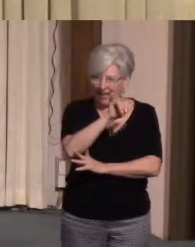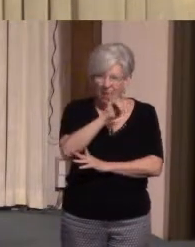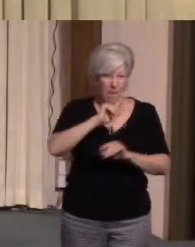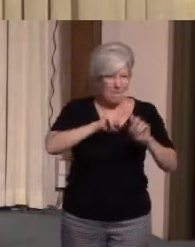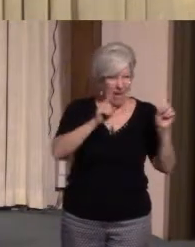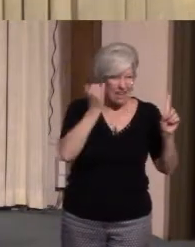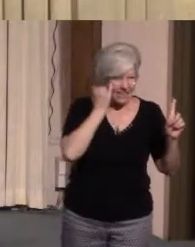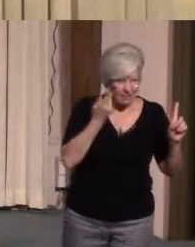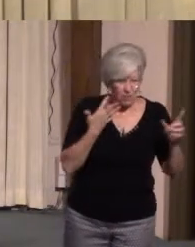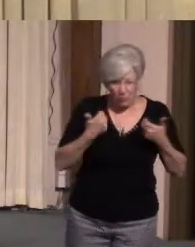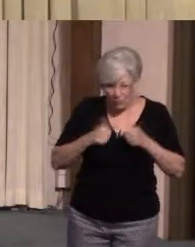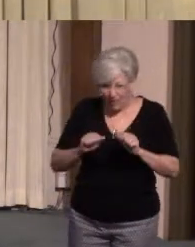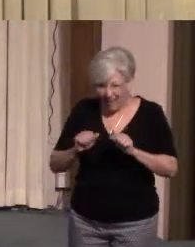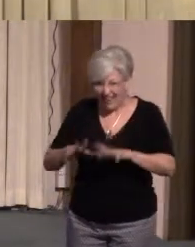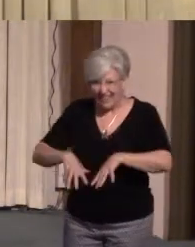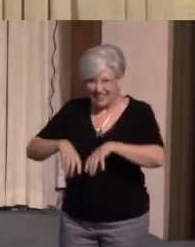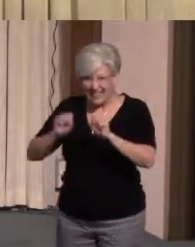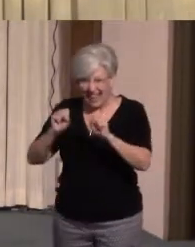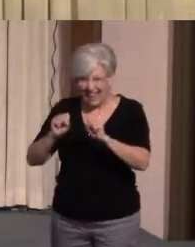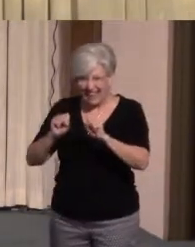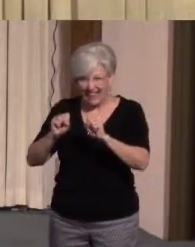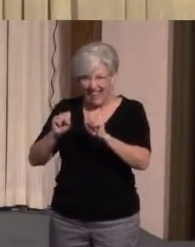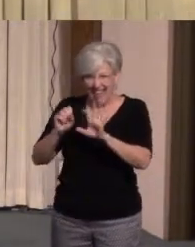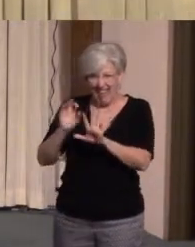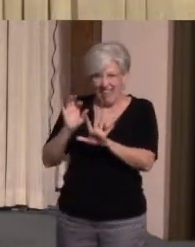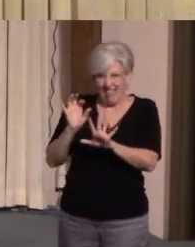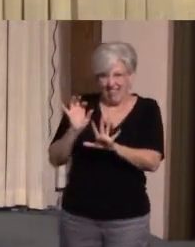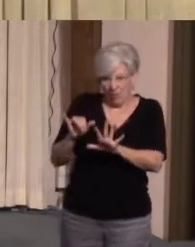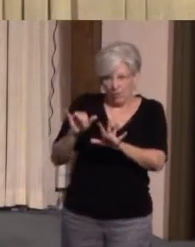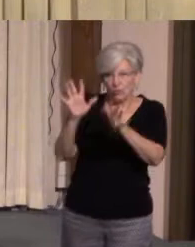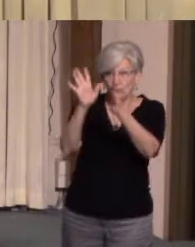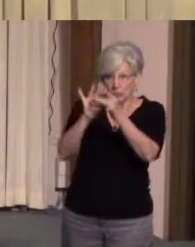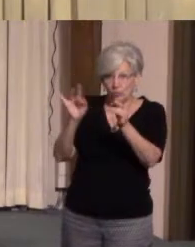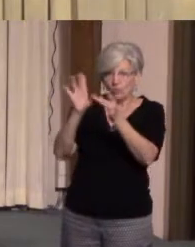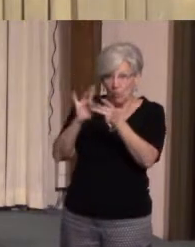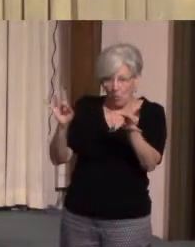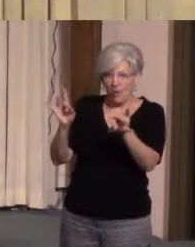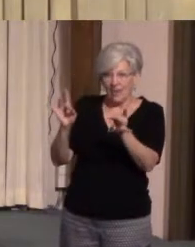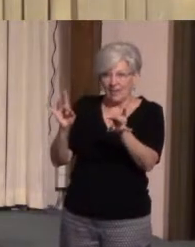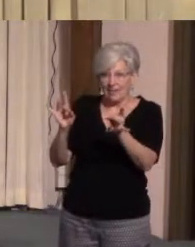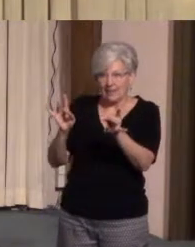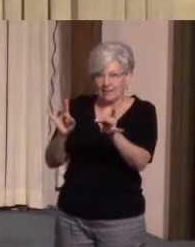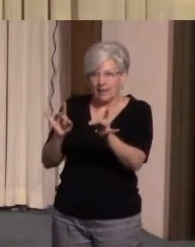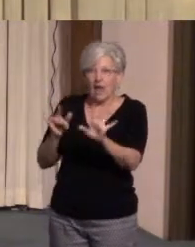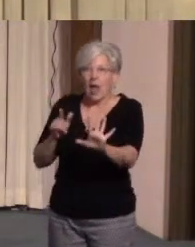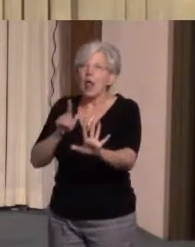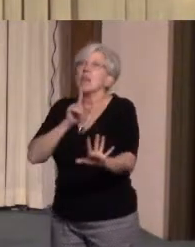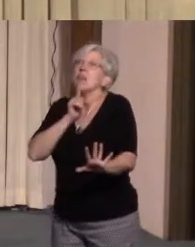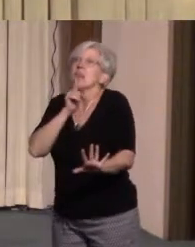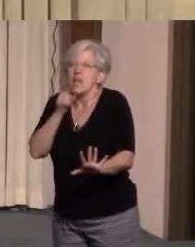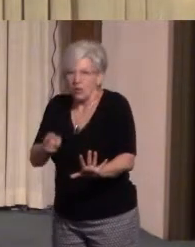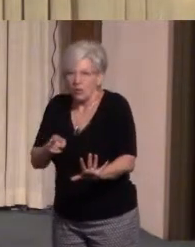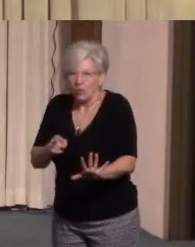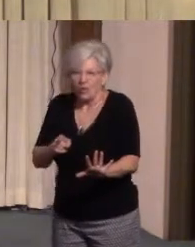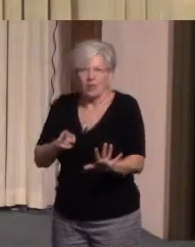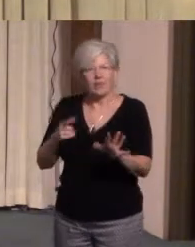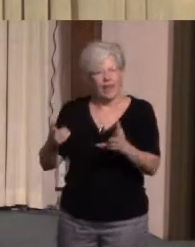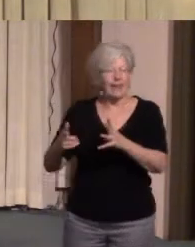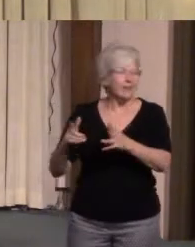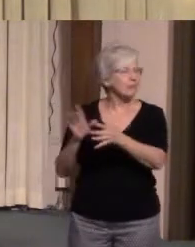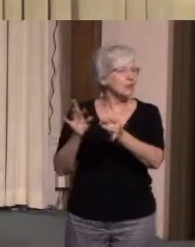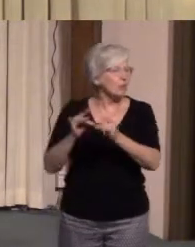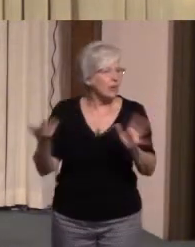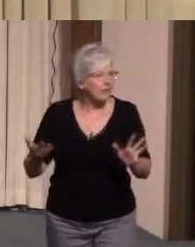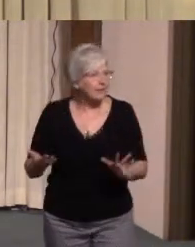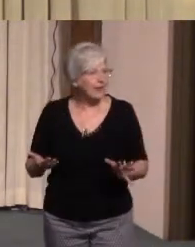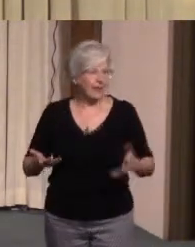God literally as the dude that shows up in Genesis, you're going to have problems understanding it. I sure did, when